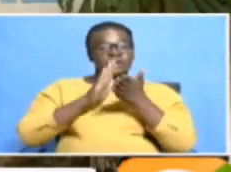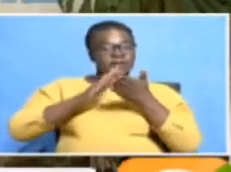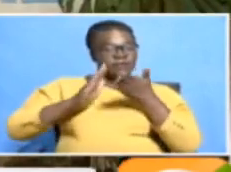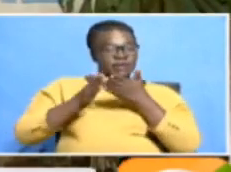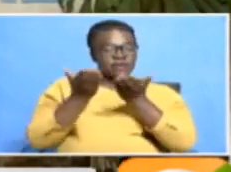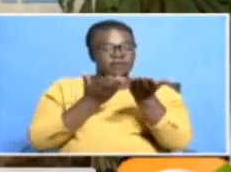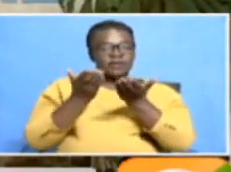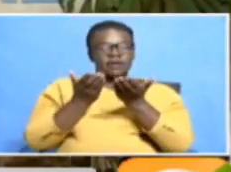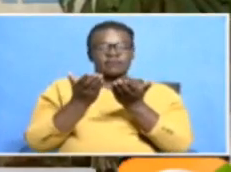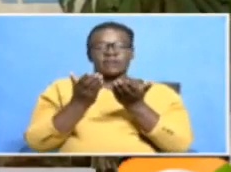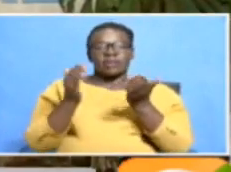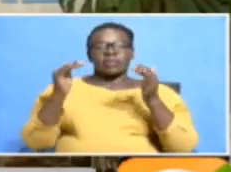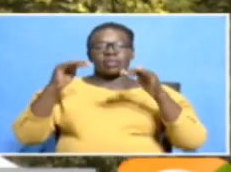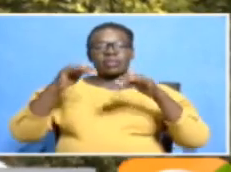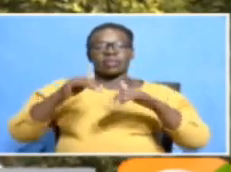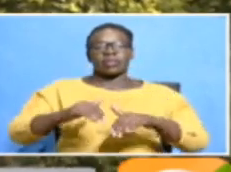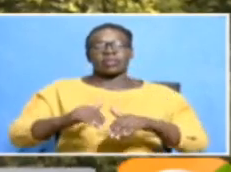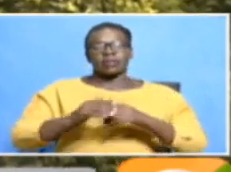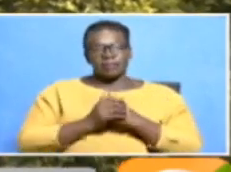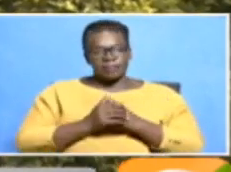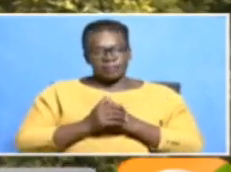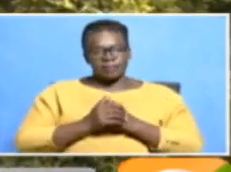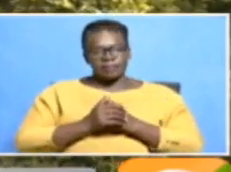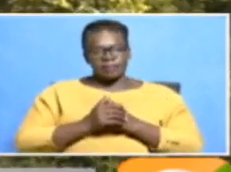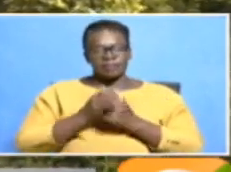services have drastically gone down.